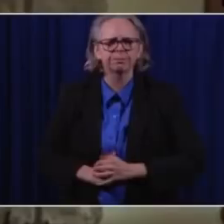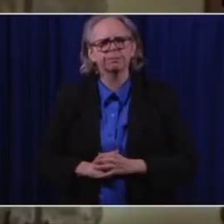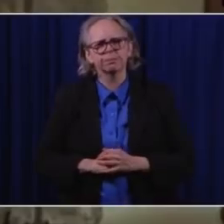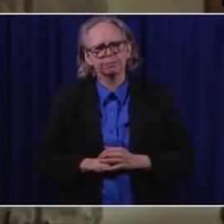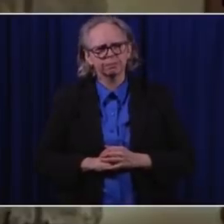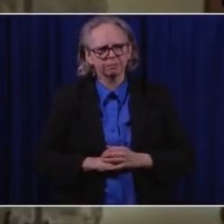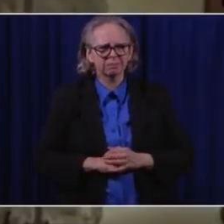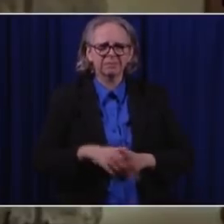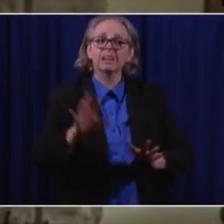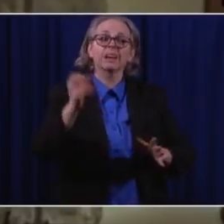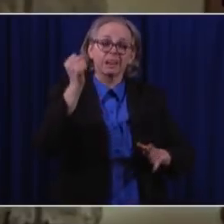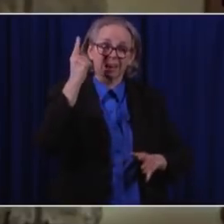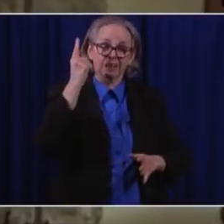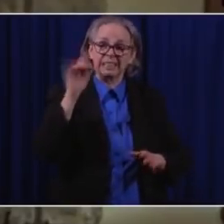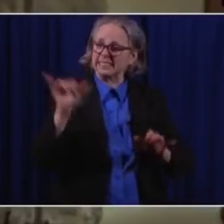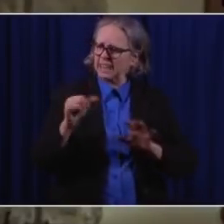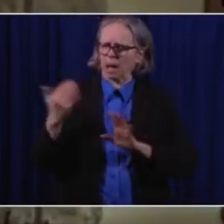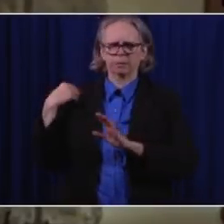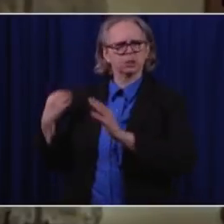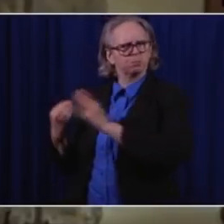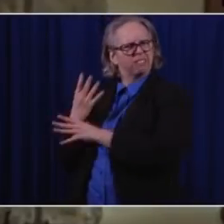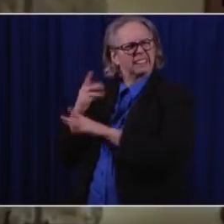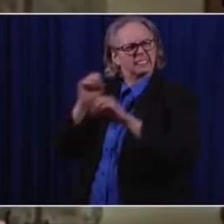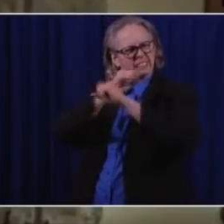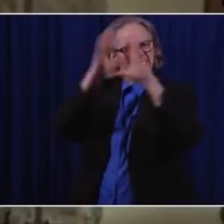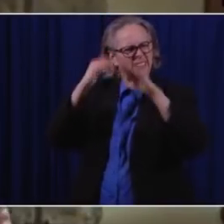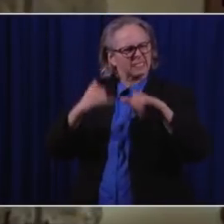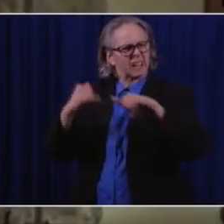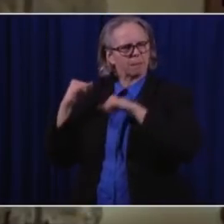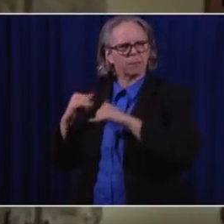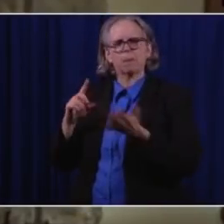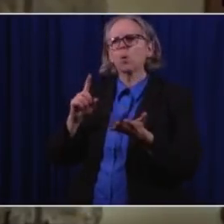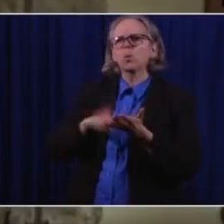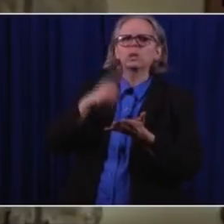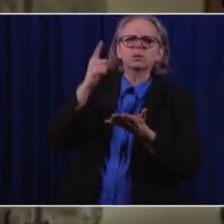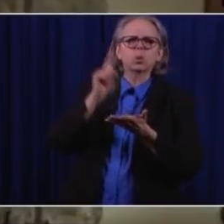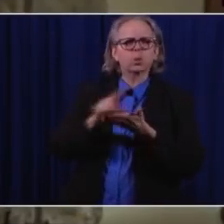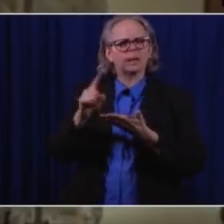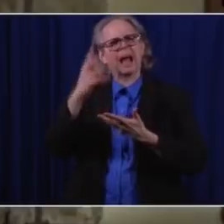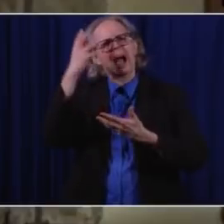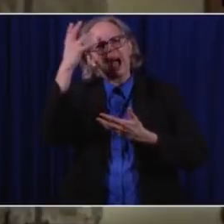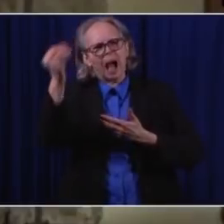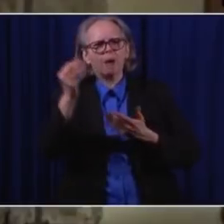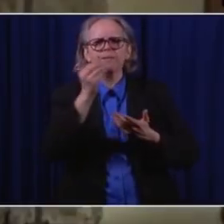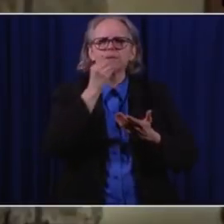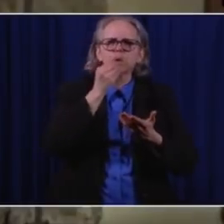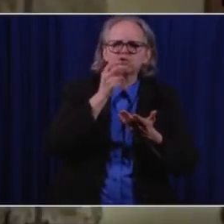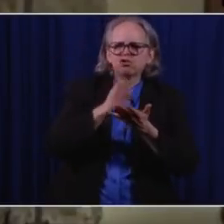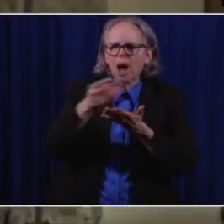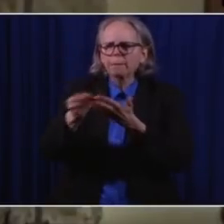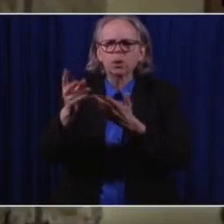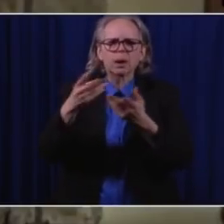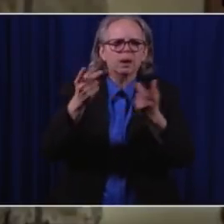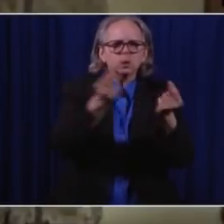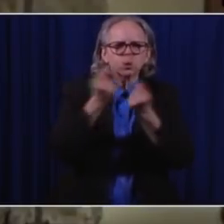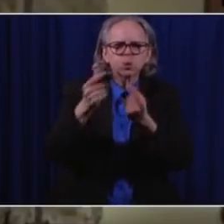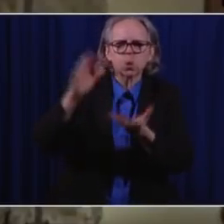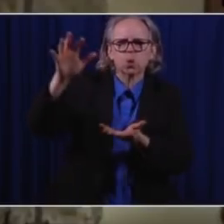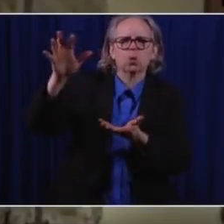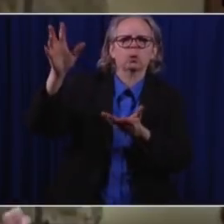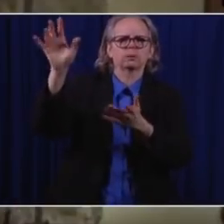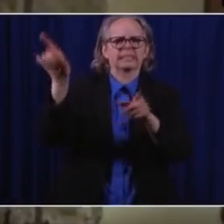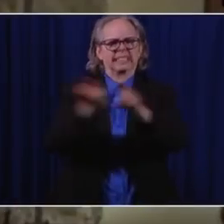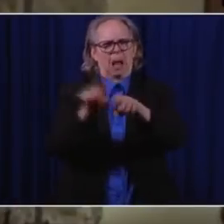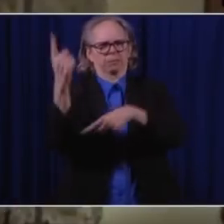People, maybe they normally went to the grocery store, wherever they ran out of something, they pulled back and said, I'm not going to do that. I'm going to put it on my list. I'm going to